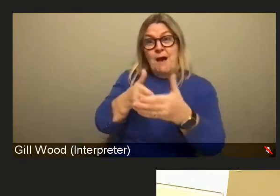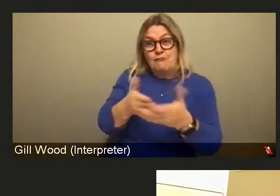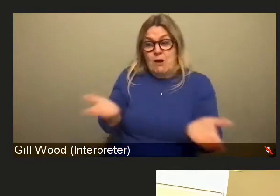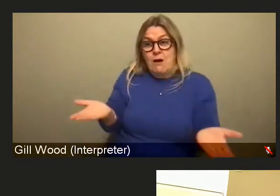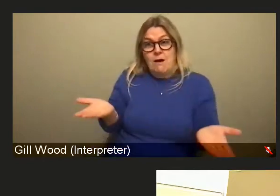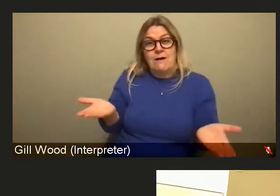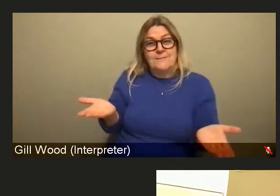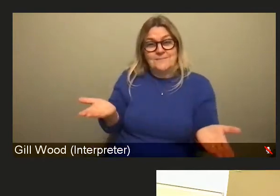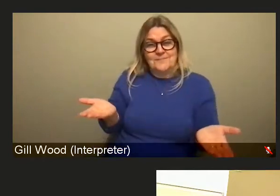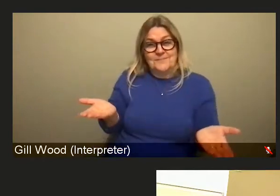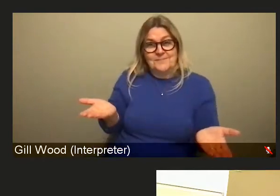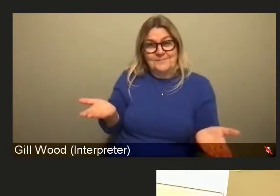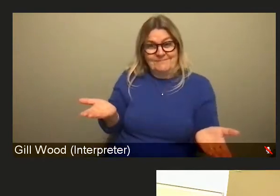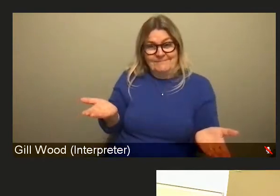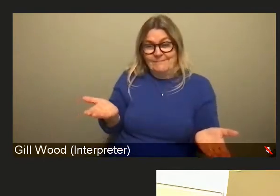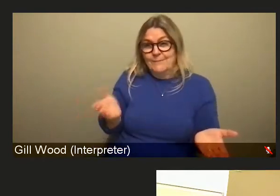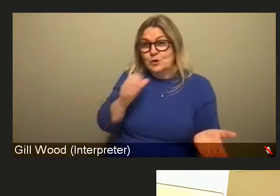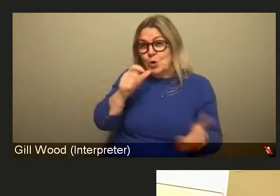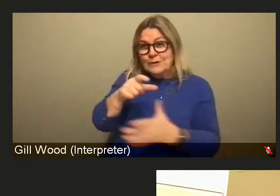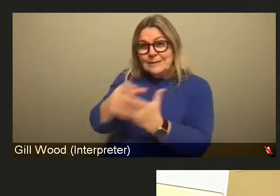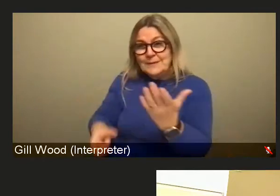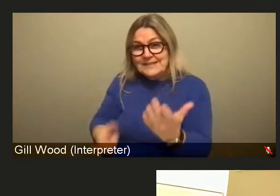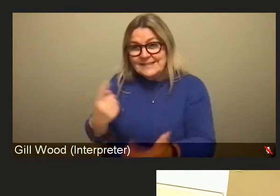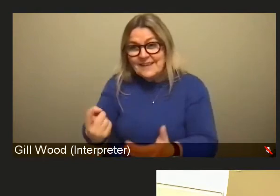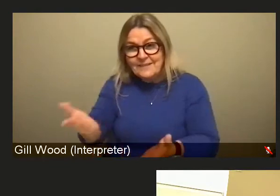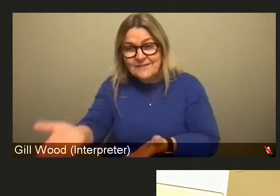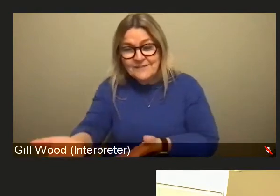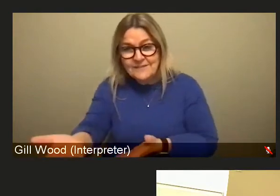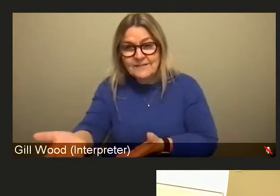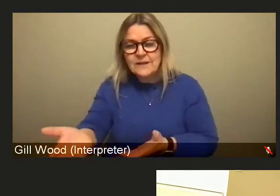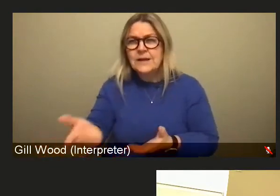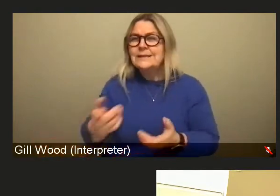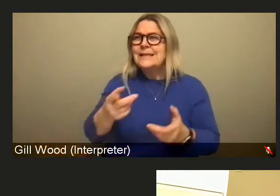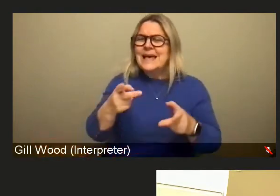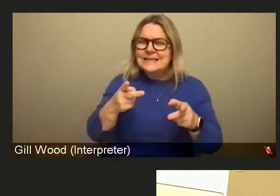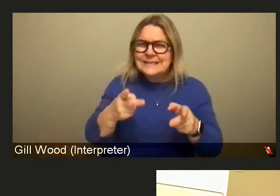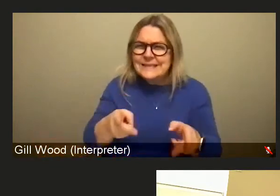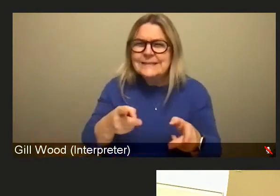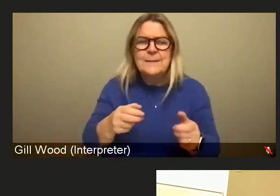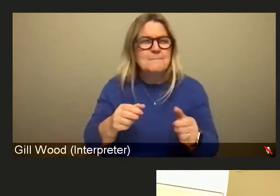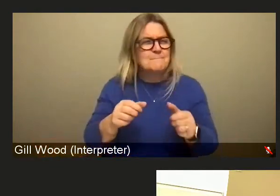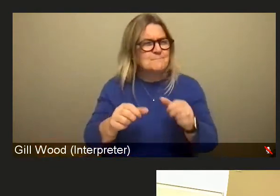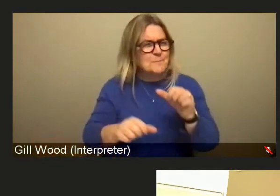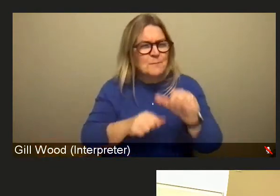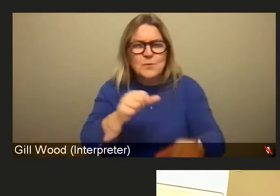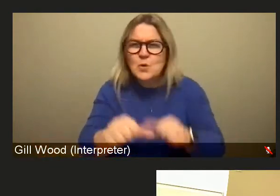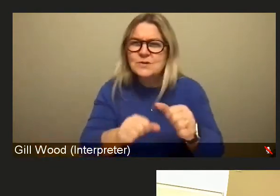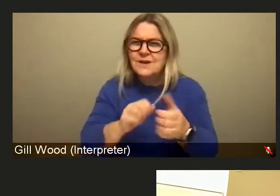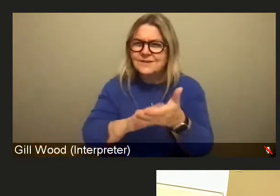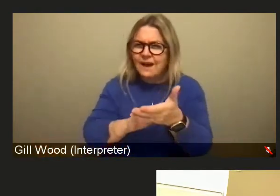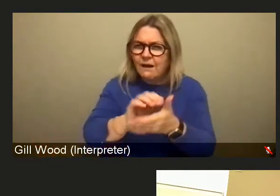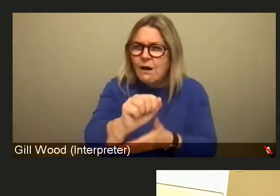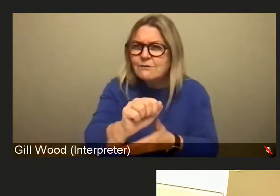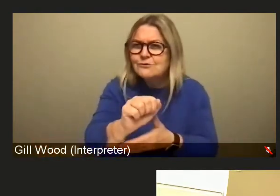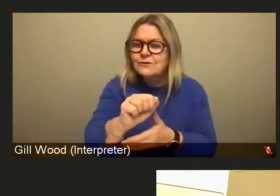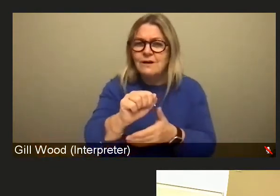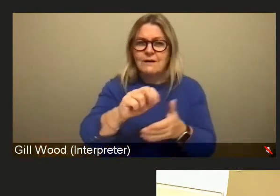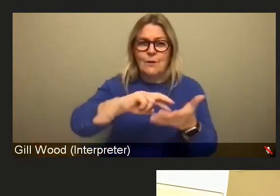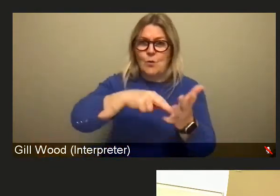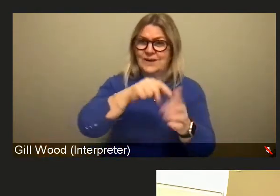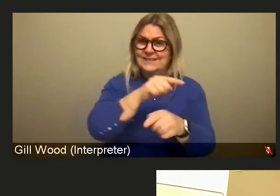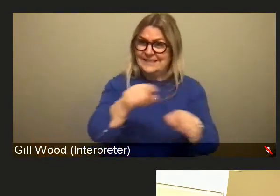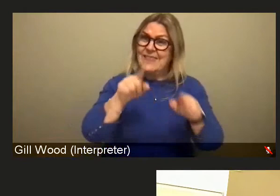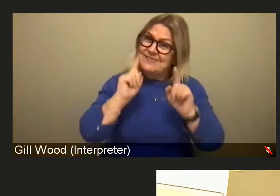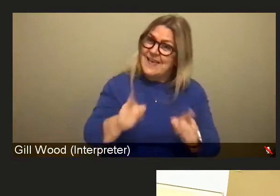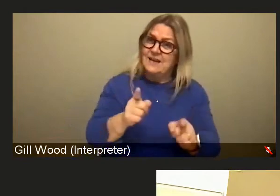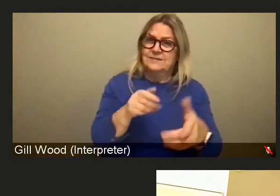that the systems, the processes, the culture of an organisation, perhaps historically, have been those barriers.